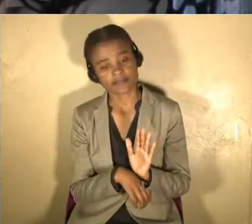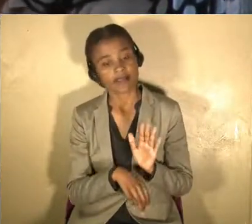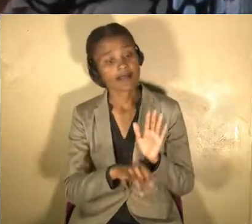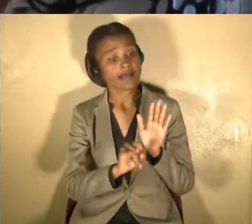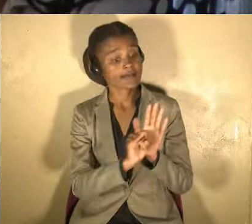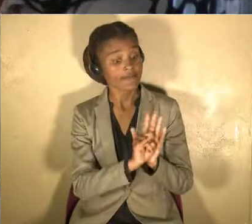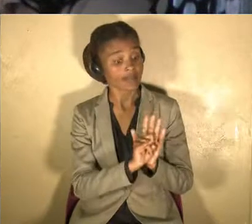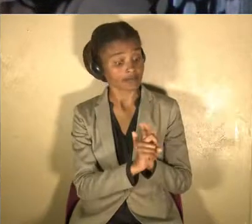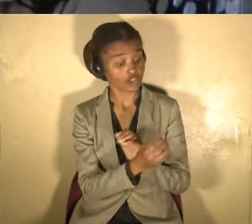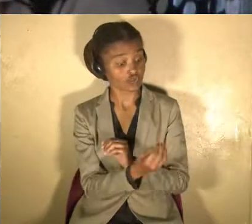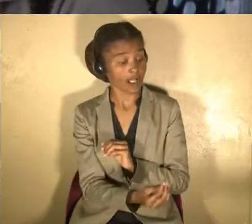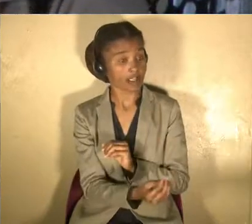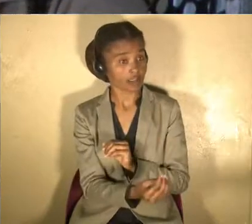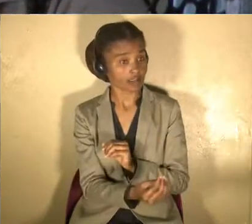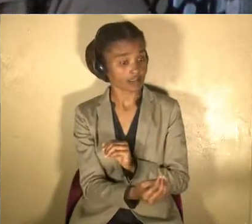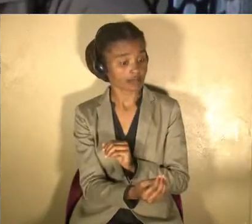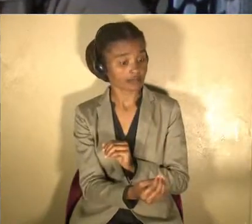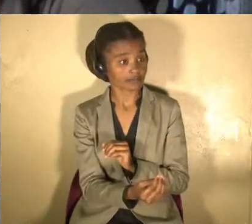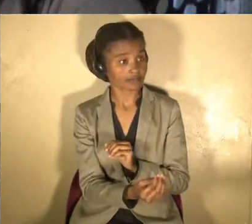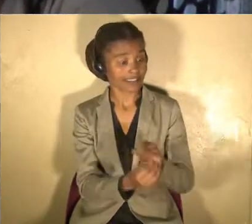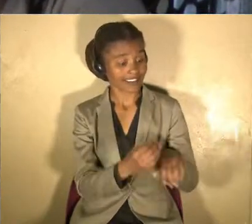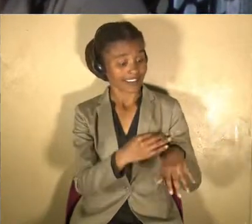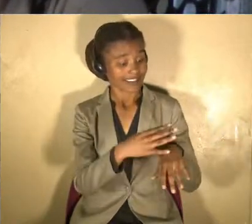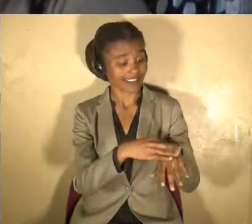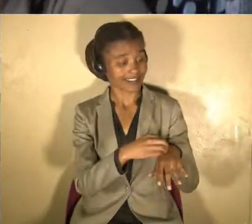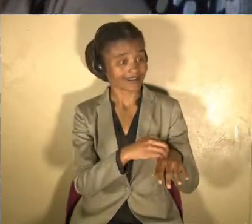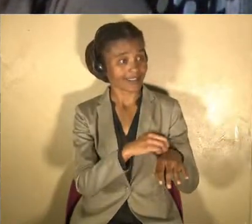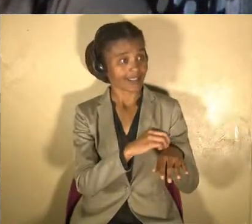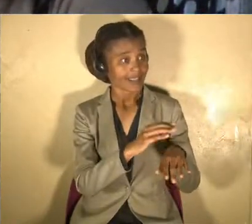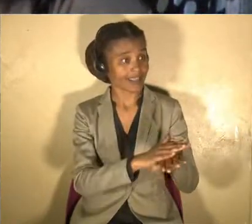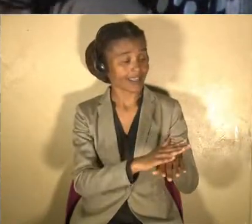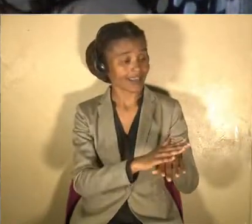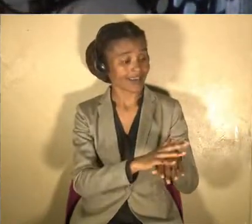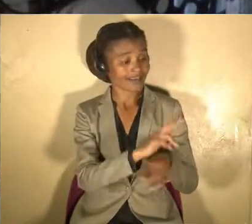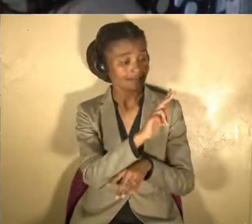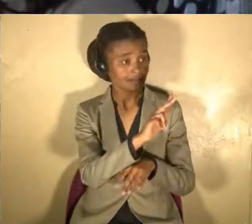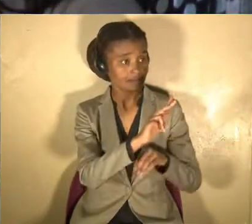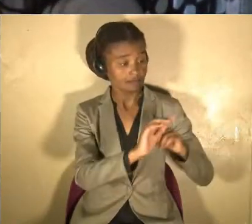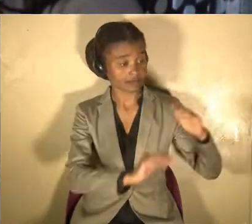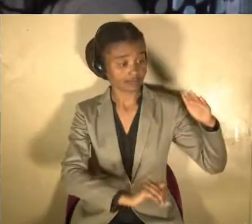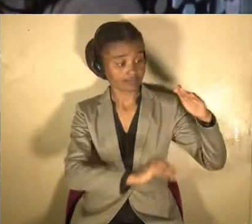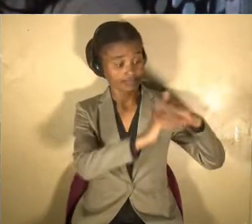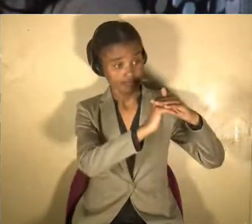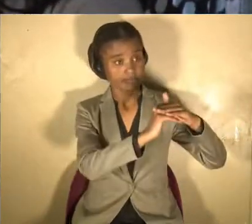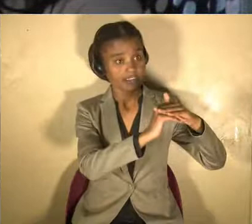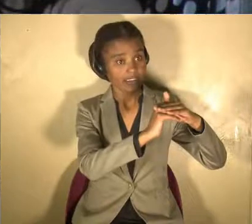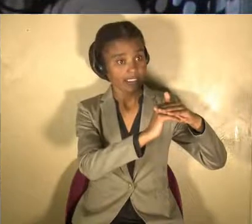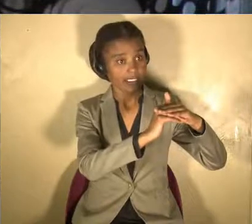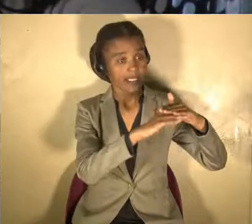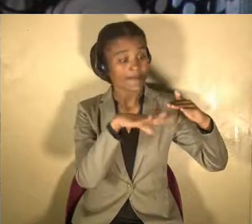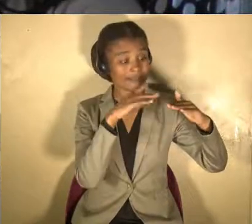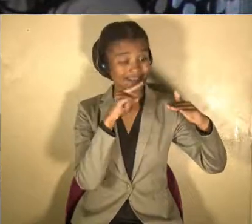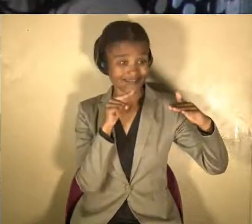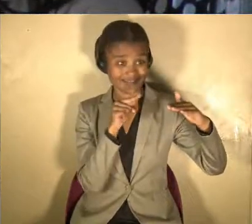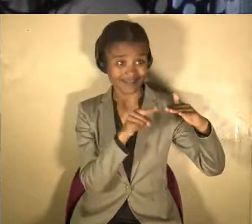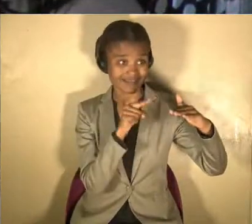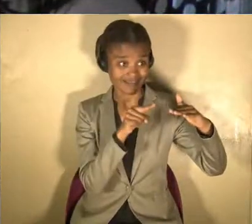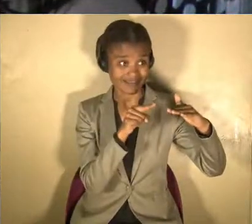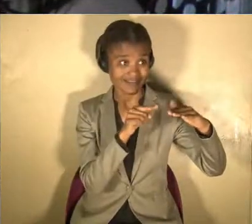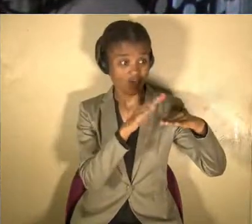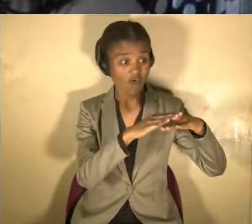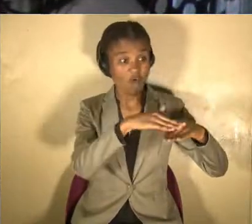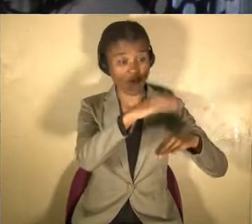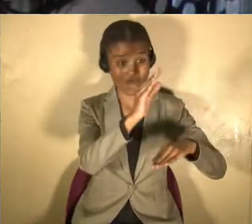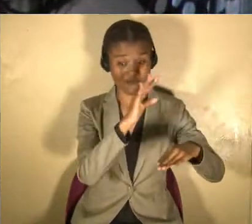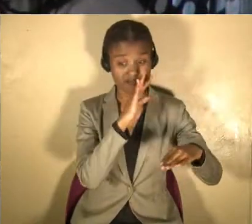atena 18. So if ngwana atenile 18, that child akasibewe ko foster care or even in a child and youth care